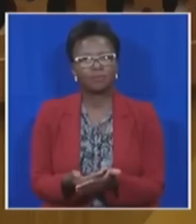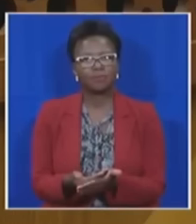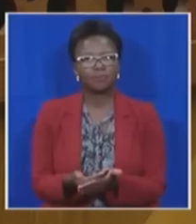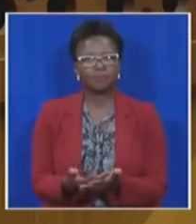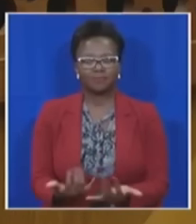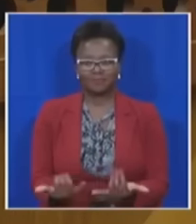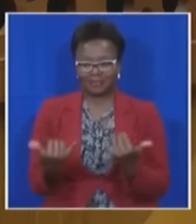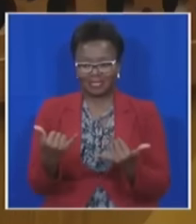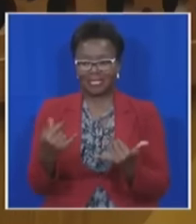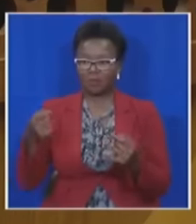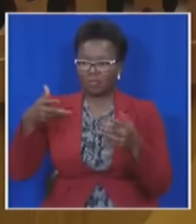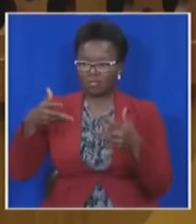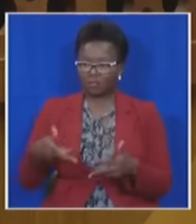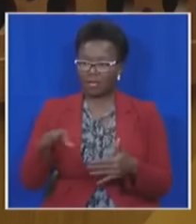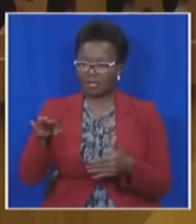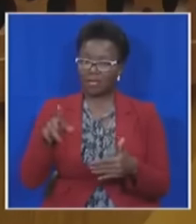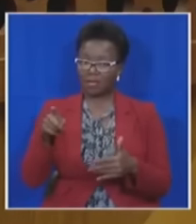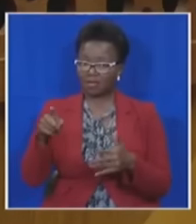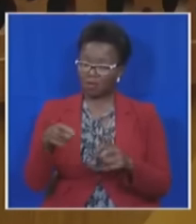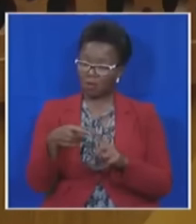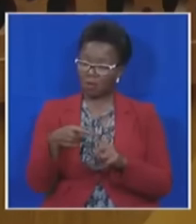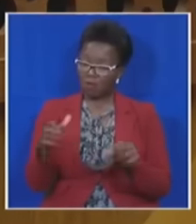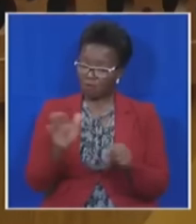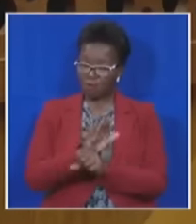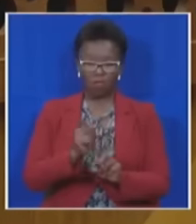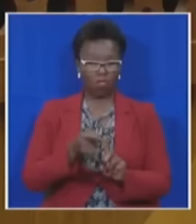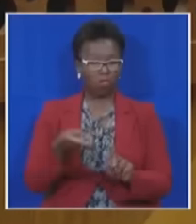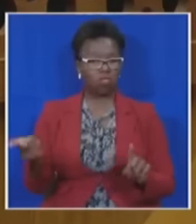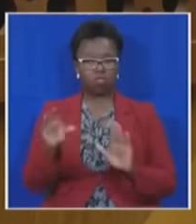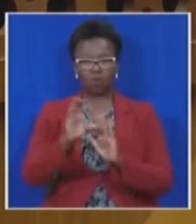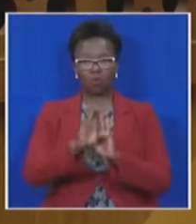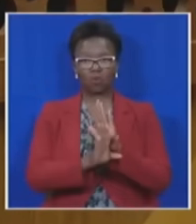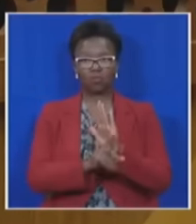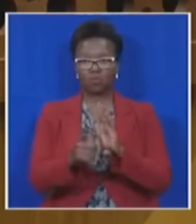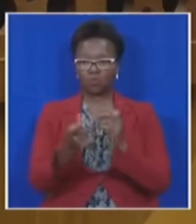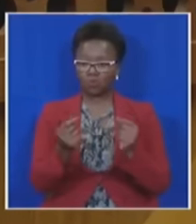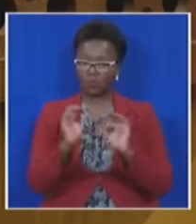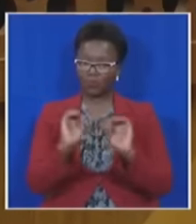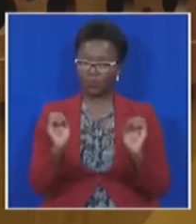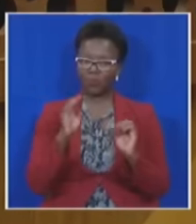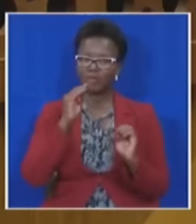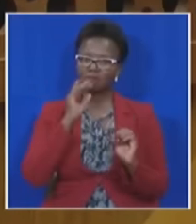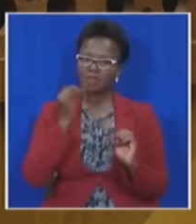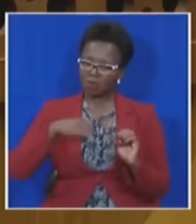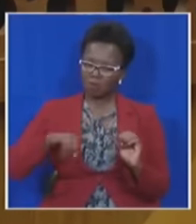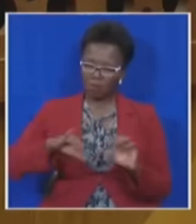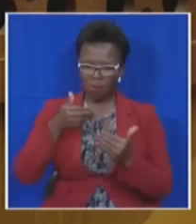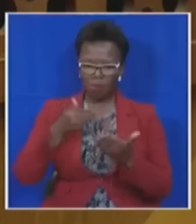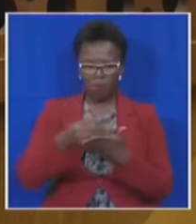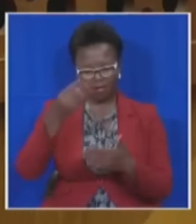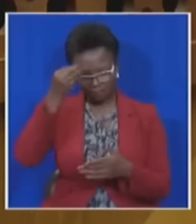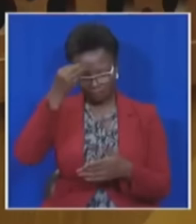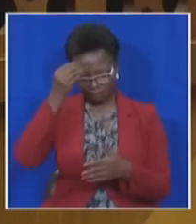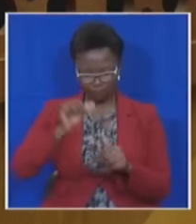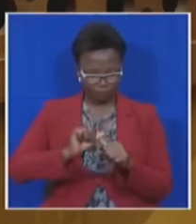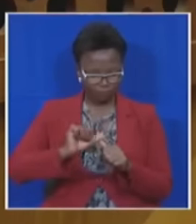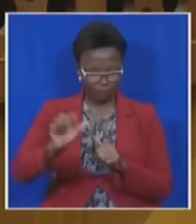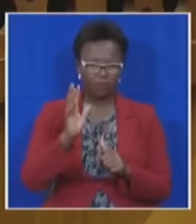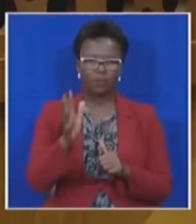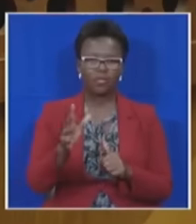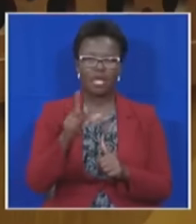the Speaker to address this gross violation of our Constitution will remain a stain on our democracy and ensure that her